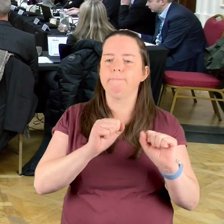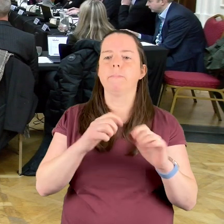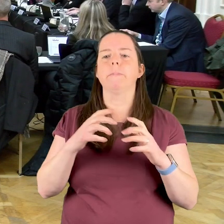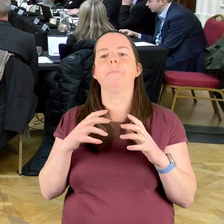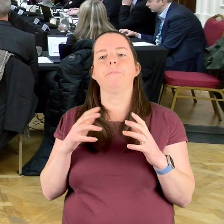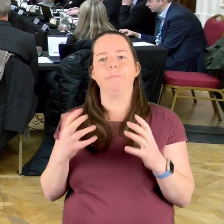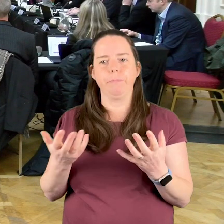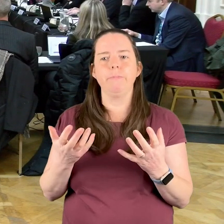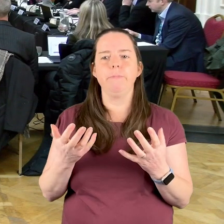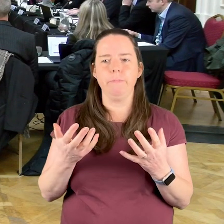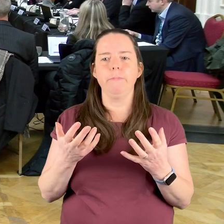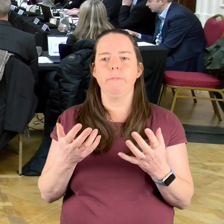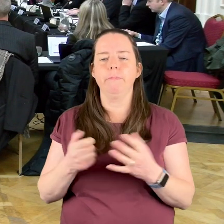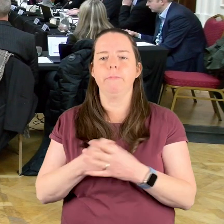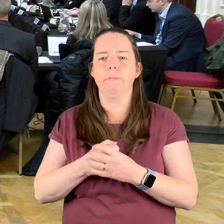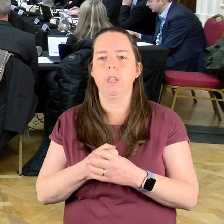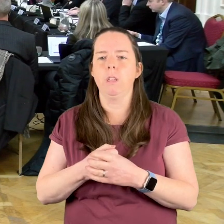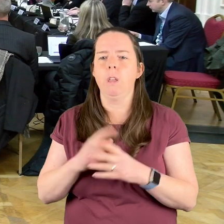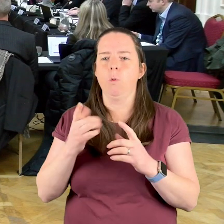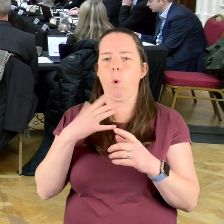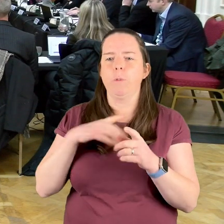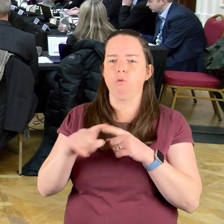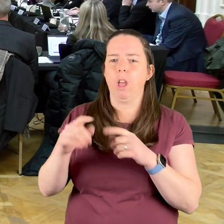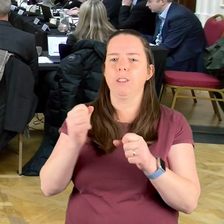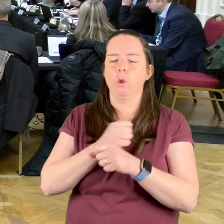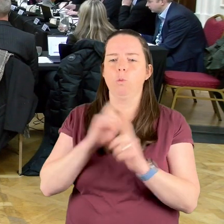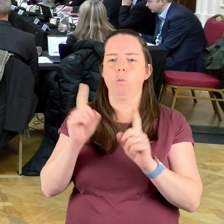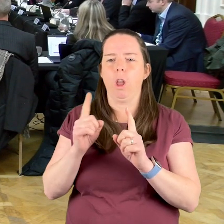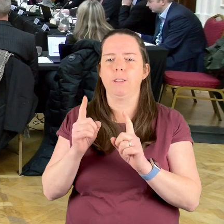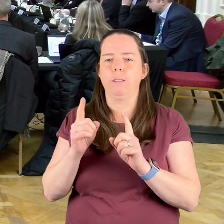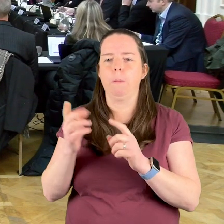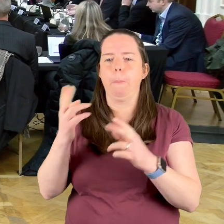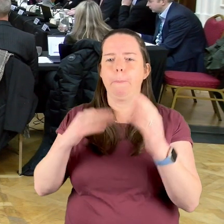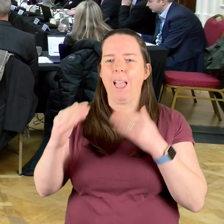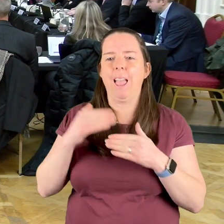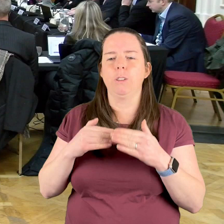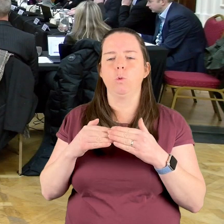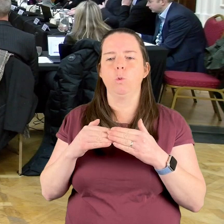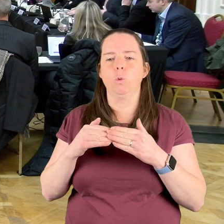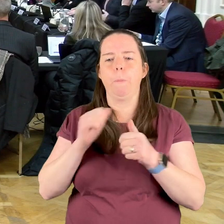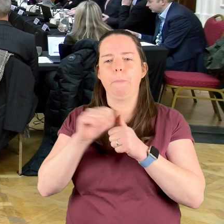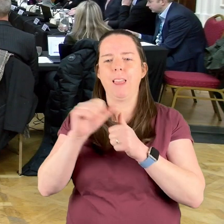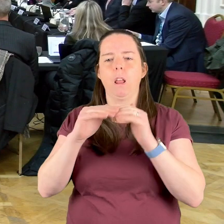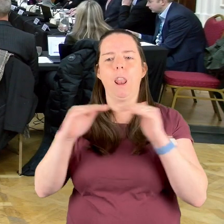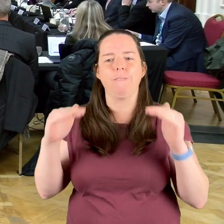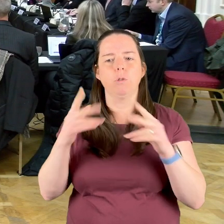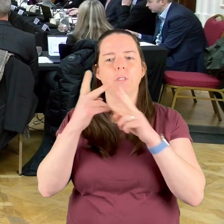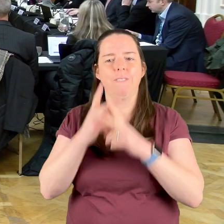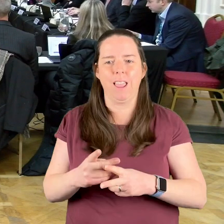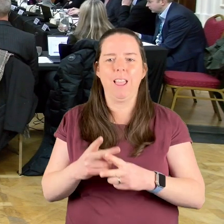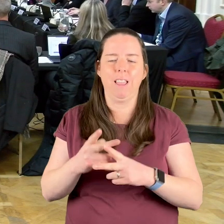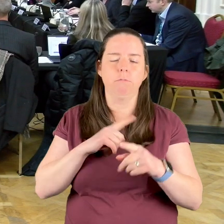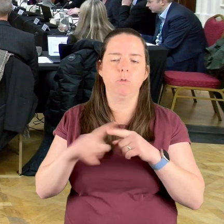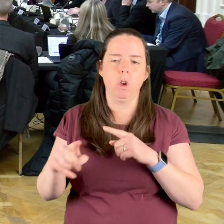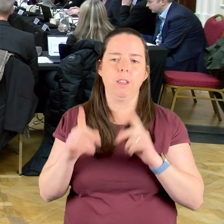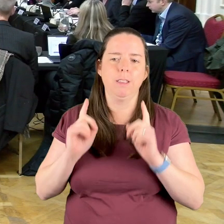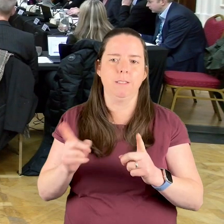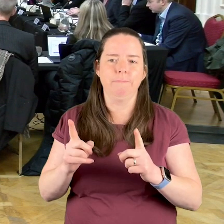as Jonathan was saying, but also what we're trying to do to get back into kind of